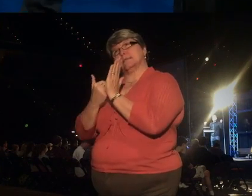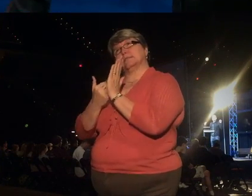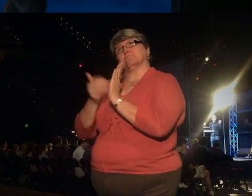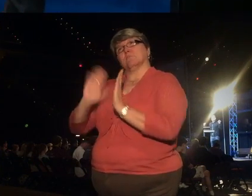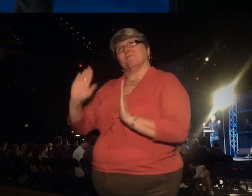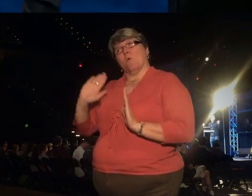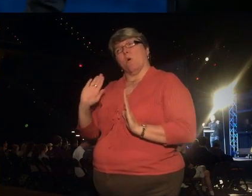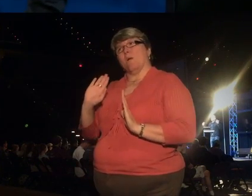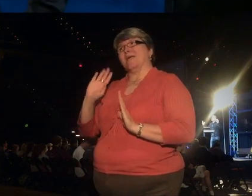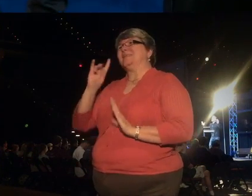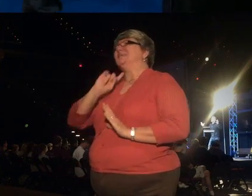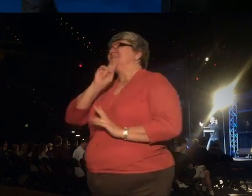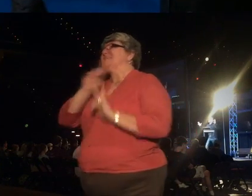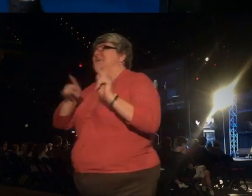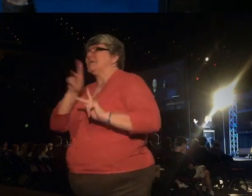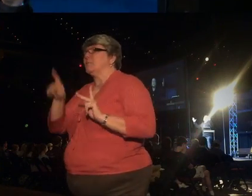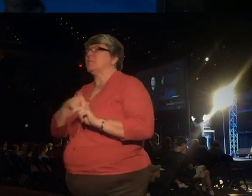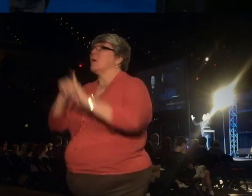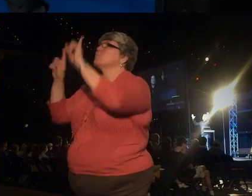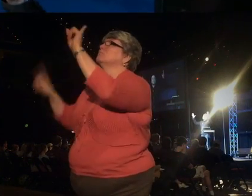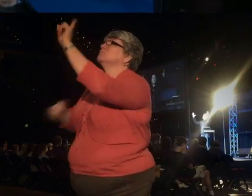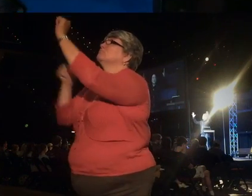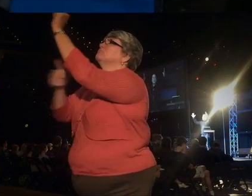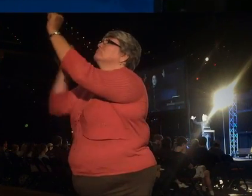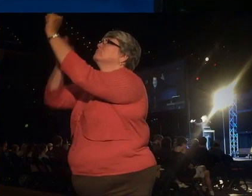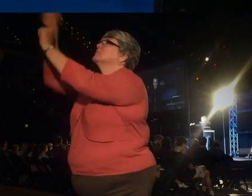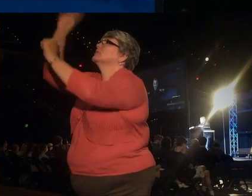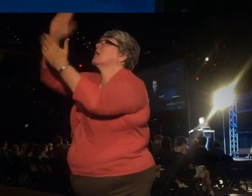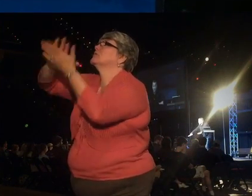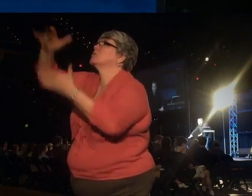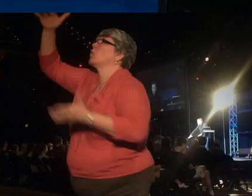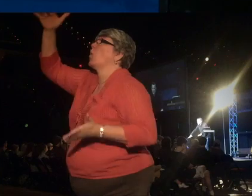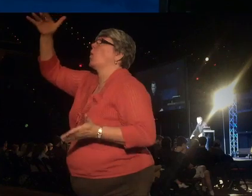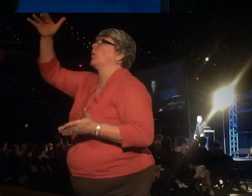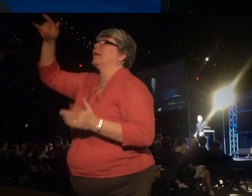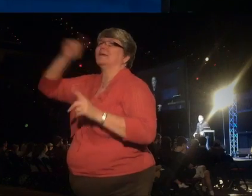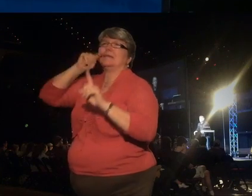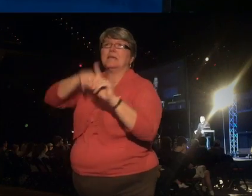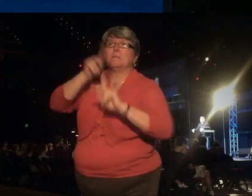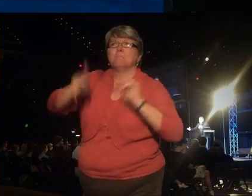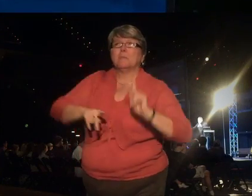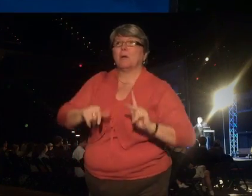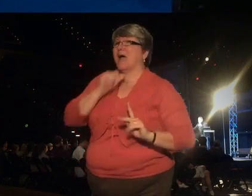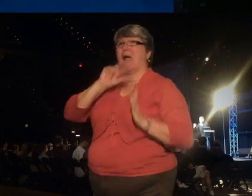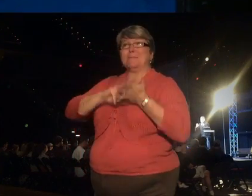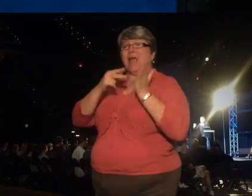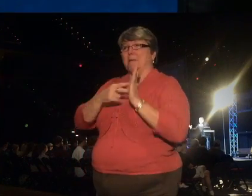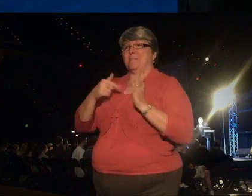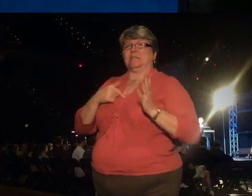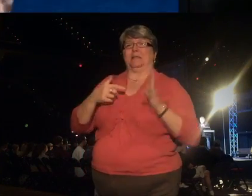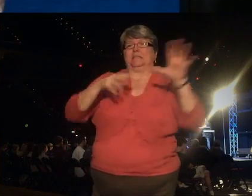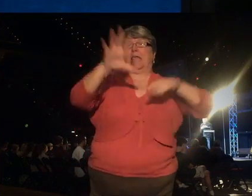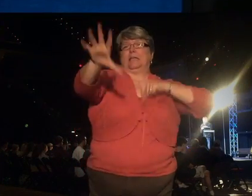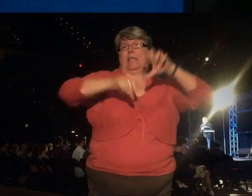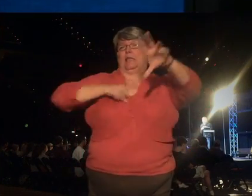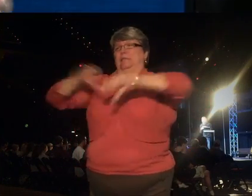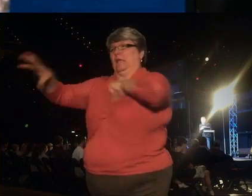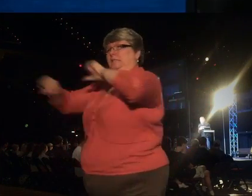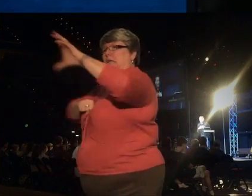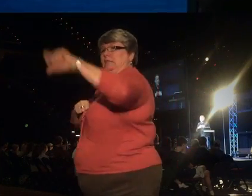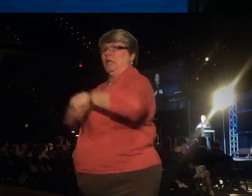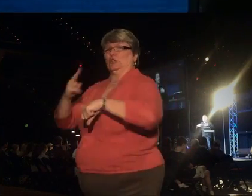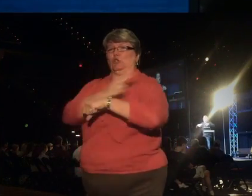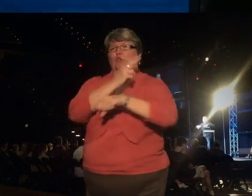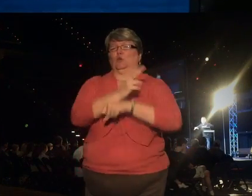that as single people, we're meant to pursue the glory of God in the good of people. I'm not meant to be a taker to use you to build up my